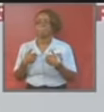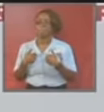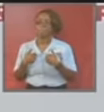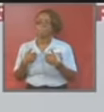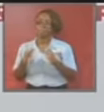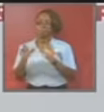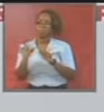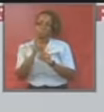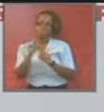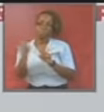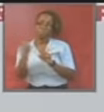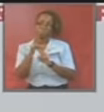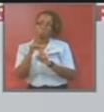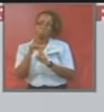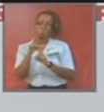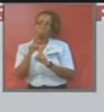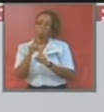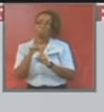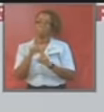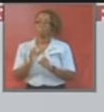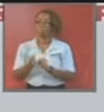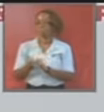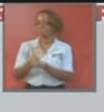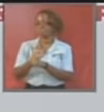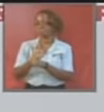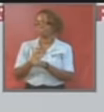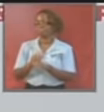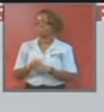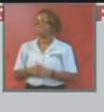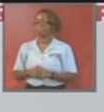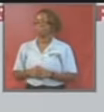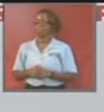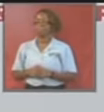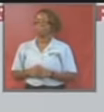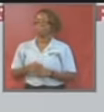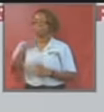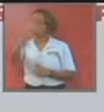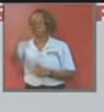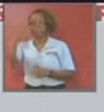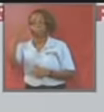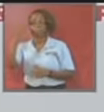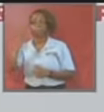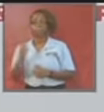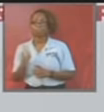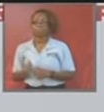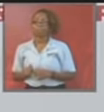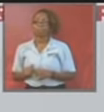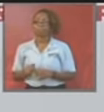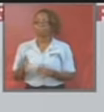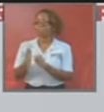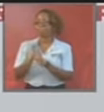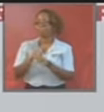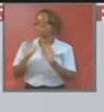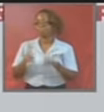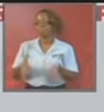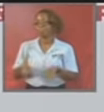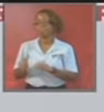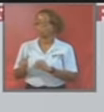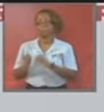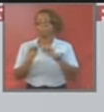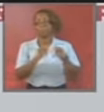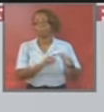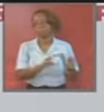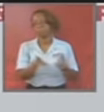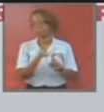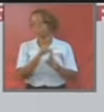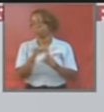COVID-19 will take the advantage of those scenarios to move between persons very readily. And as you have seen for other